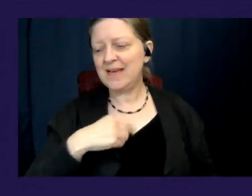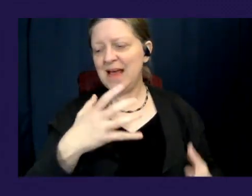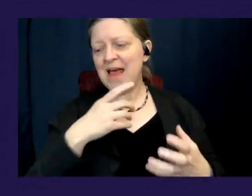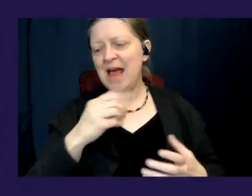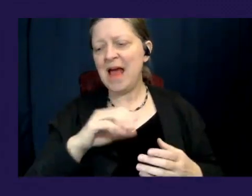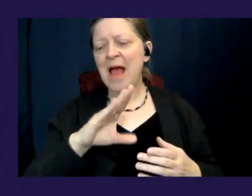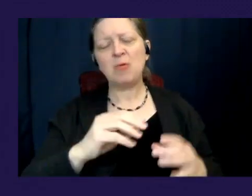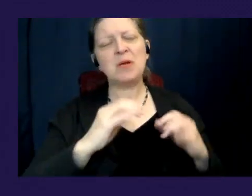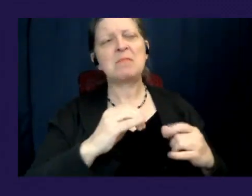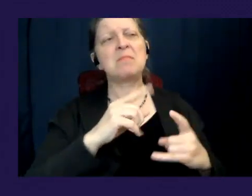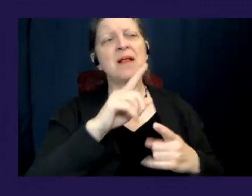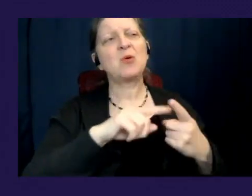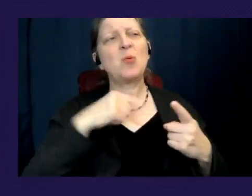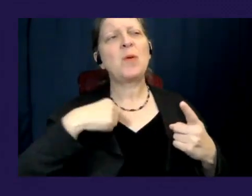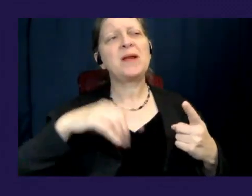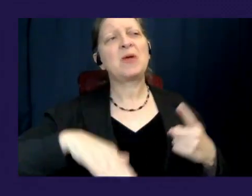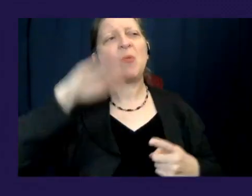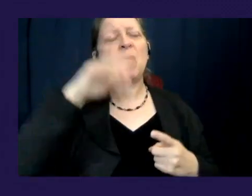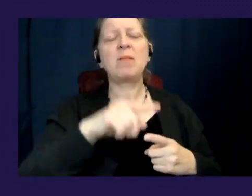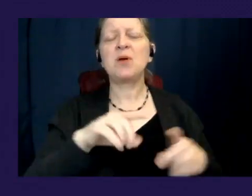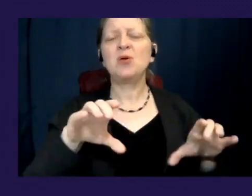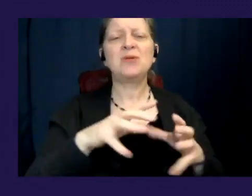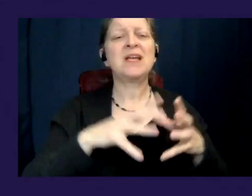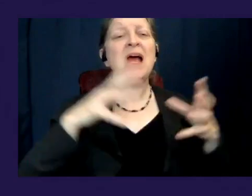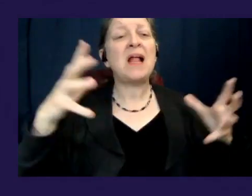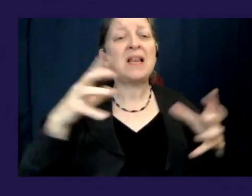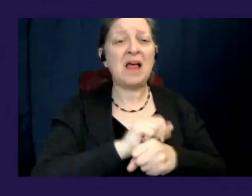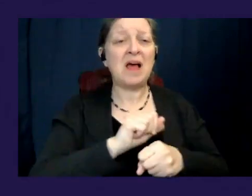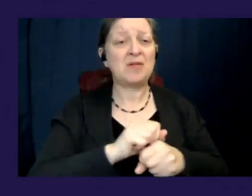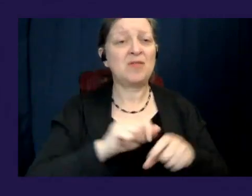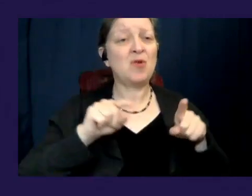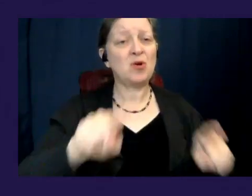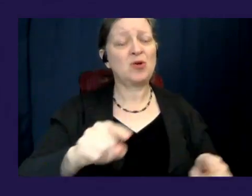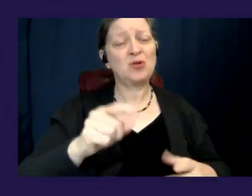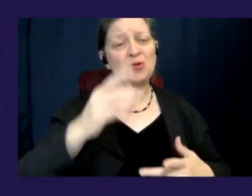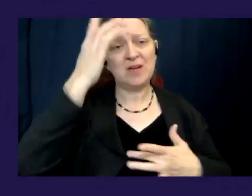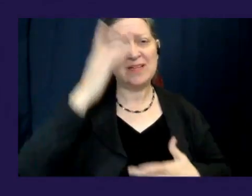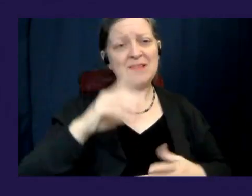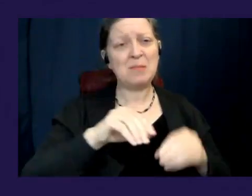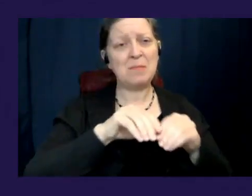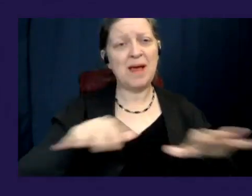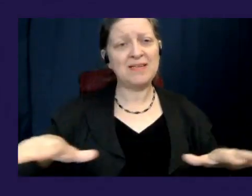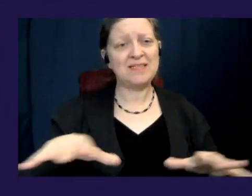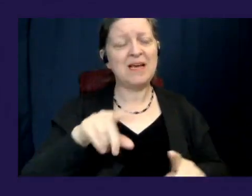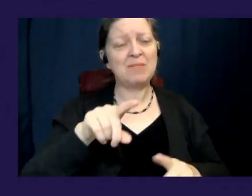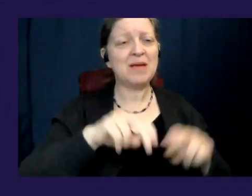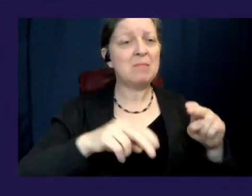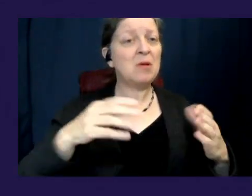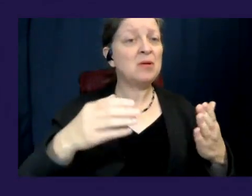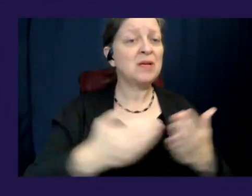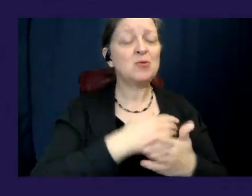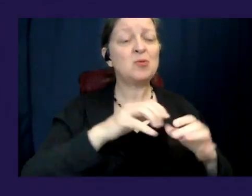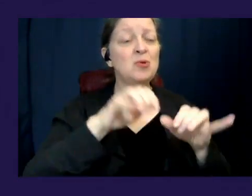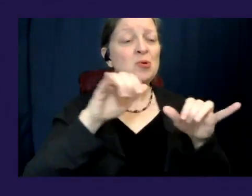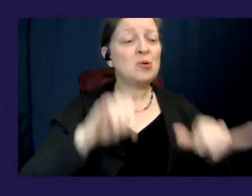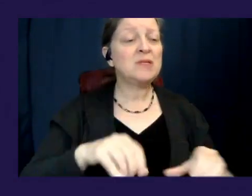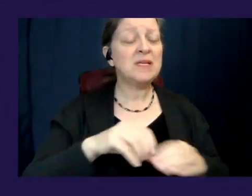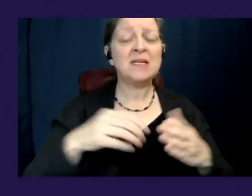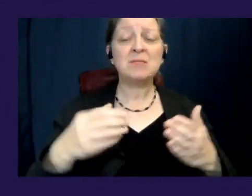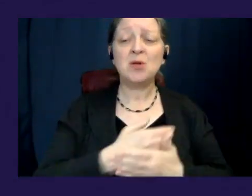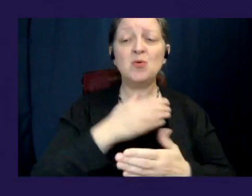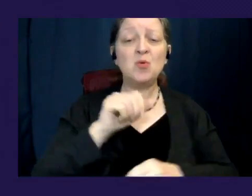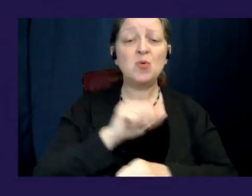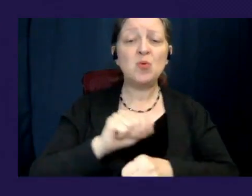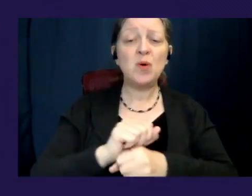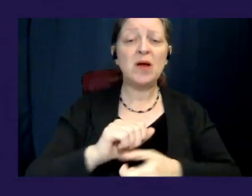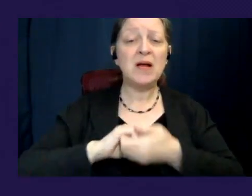You guys did an amazing amount of work during the pandemic, building entire systems and new ways of collaboration in midst of complete